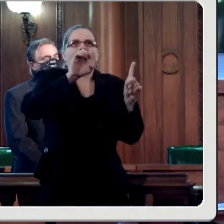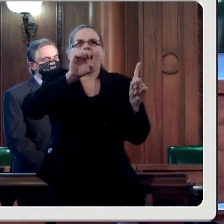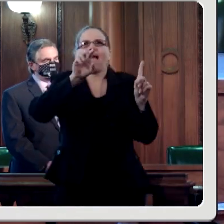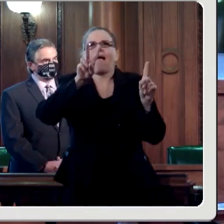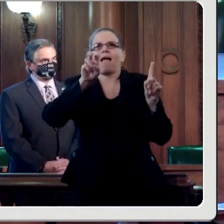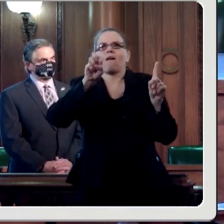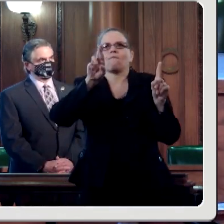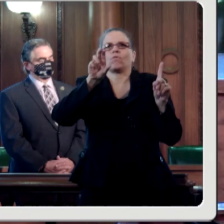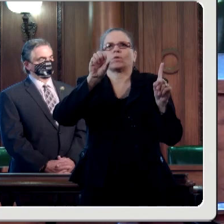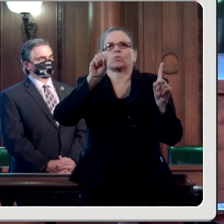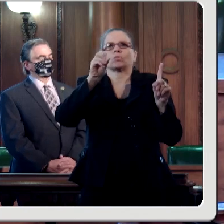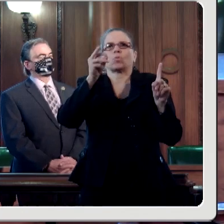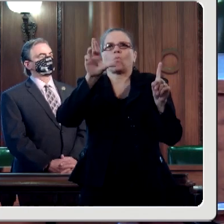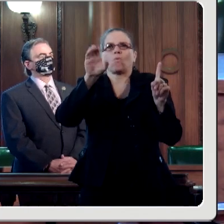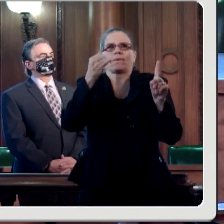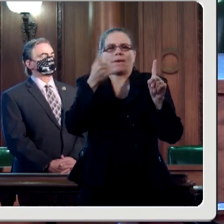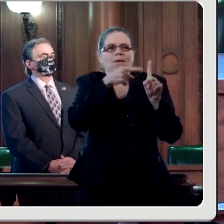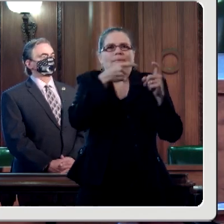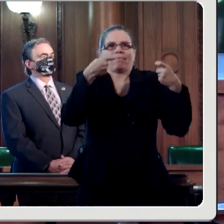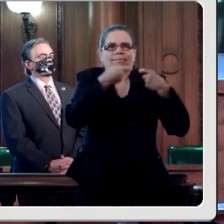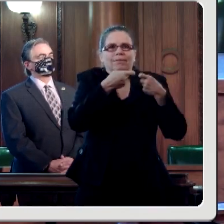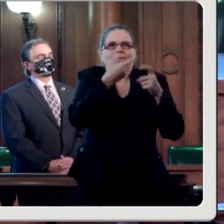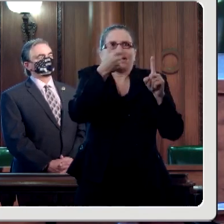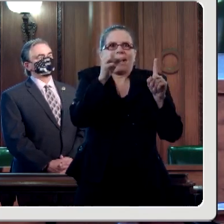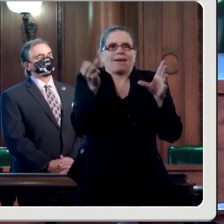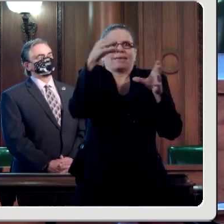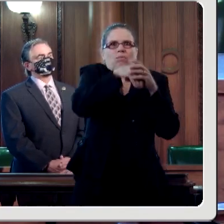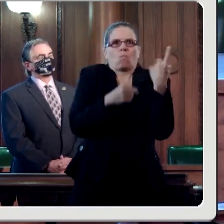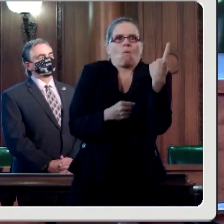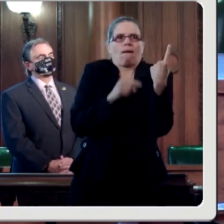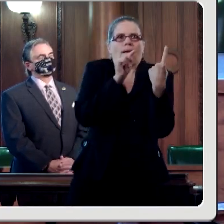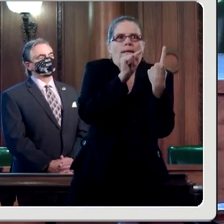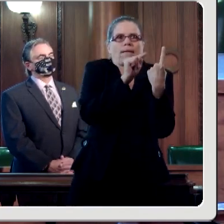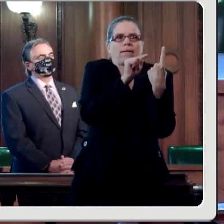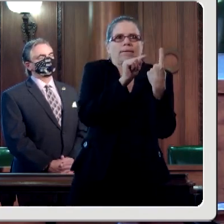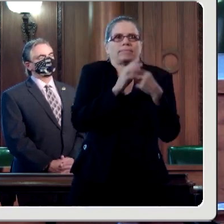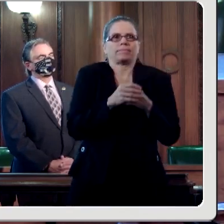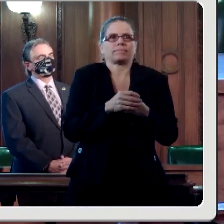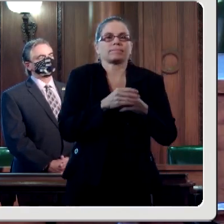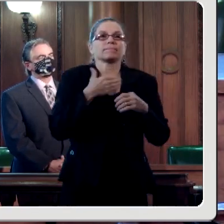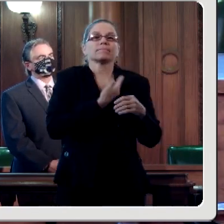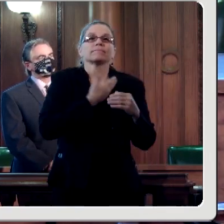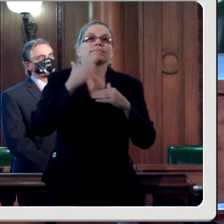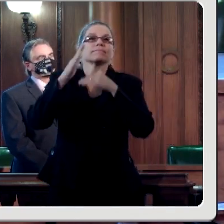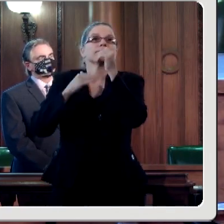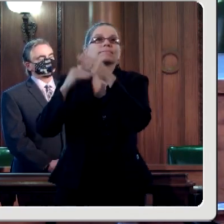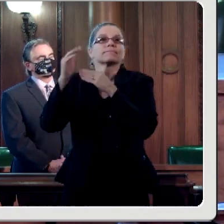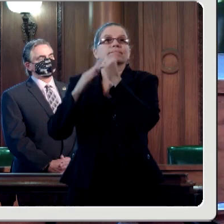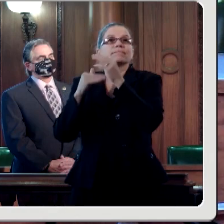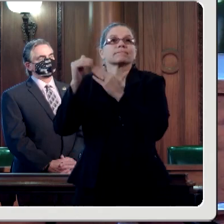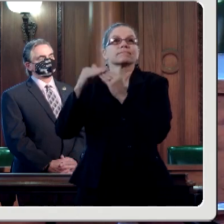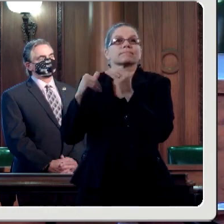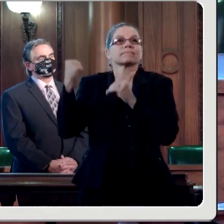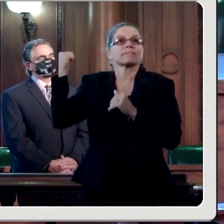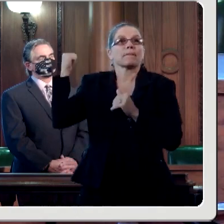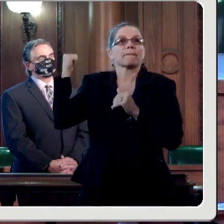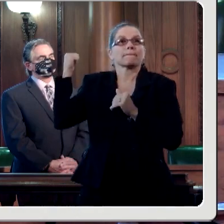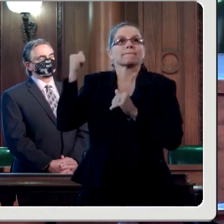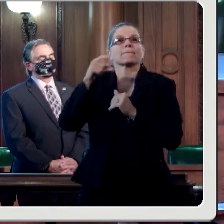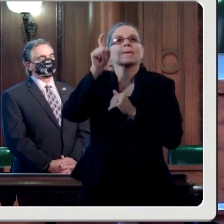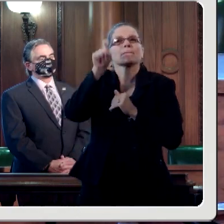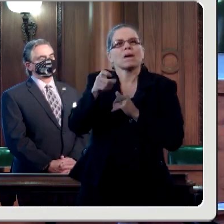make appointments to come in. You just can't show up at Tapley and try to obtain permits, whether it's building permits